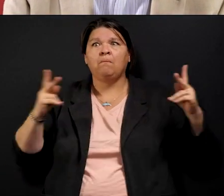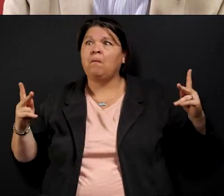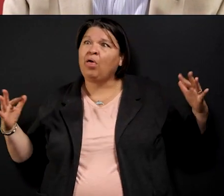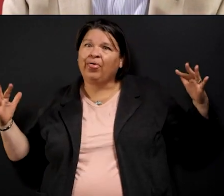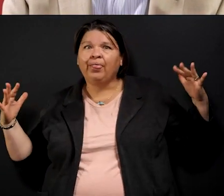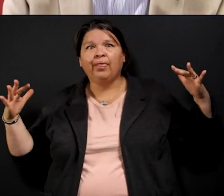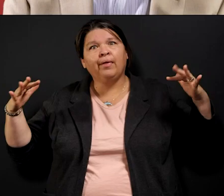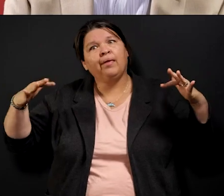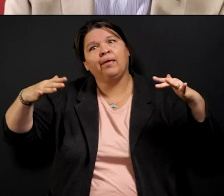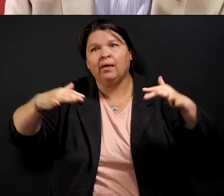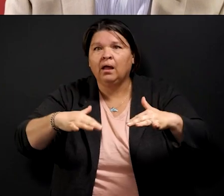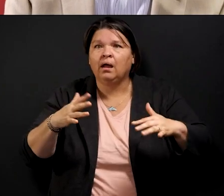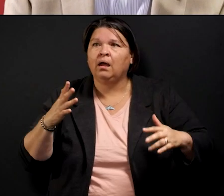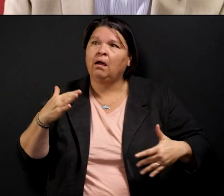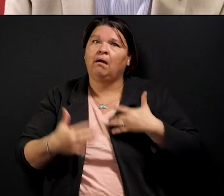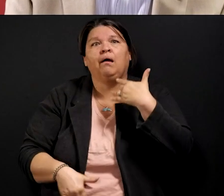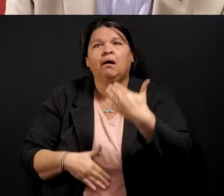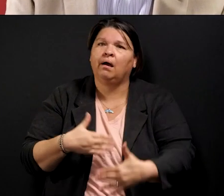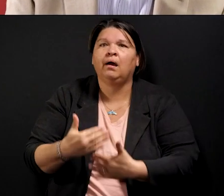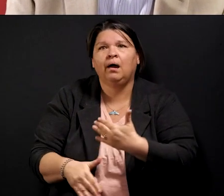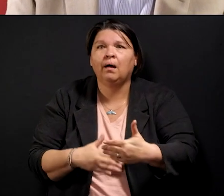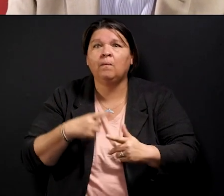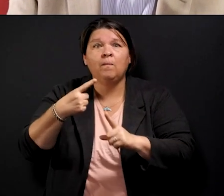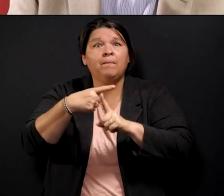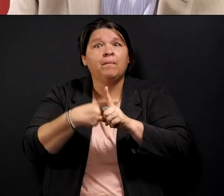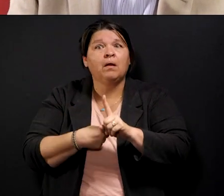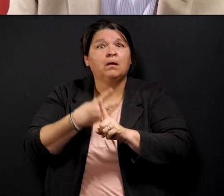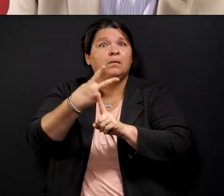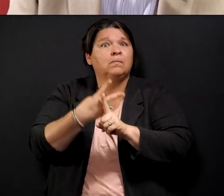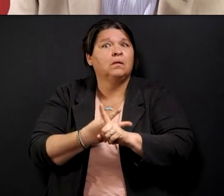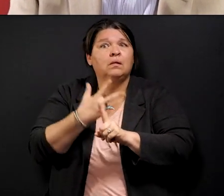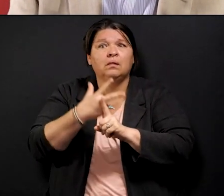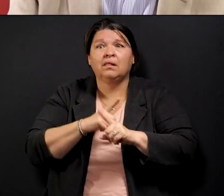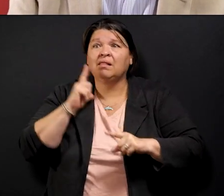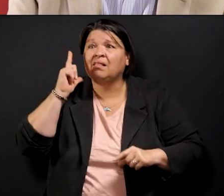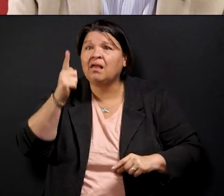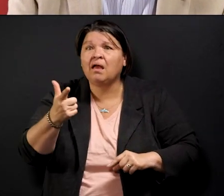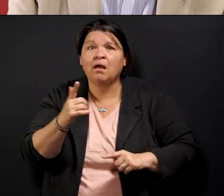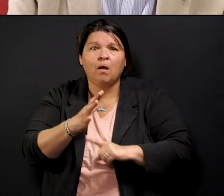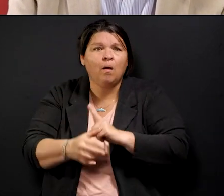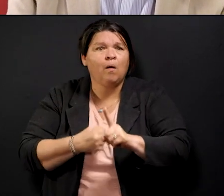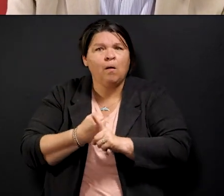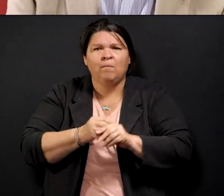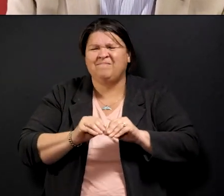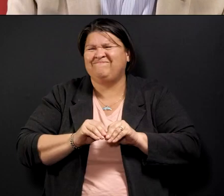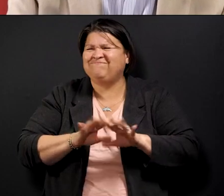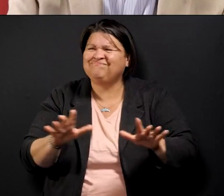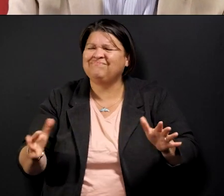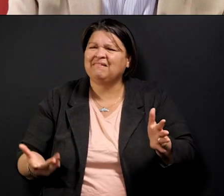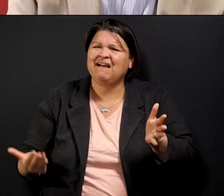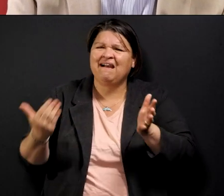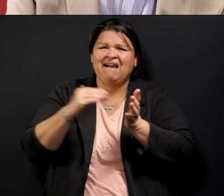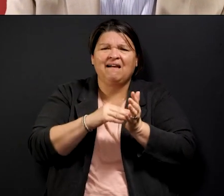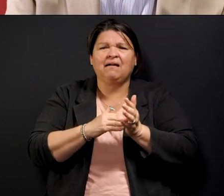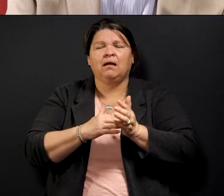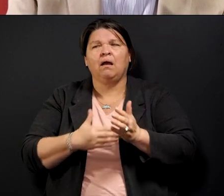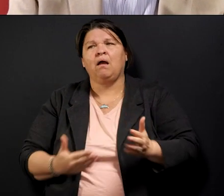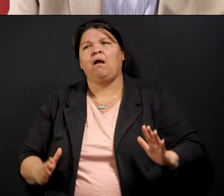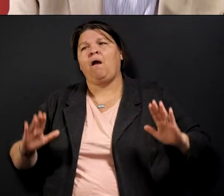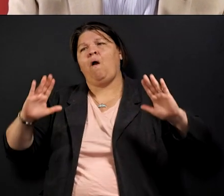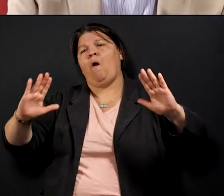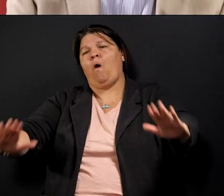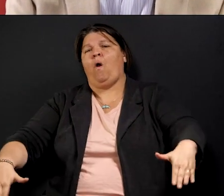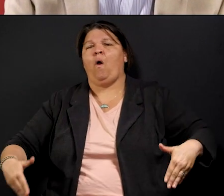month or two after that, we have a resurge in the virus, our hospitals are overrun, and we have to go back to where we were and lose all